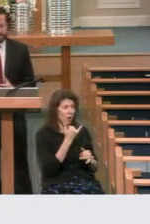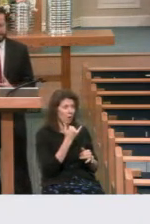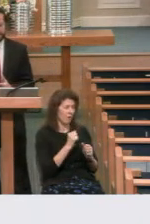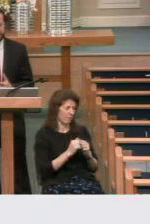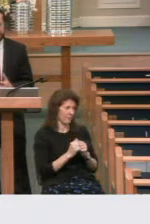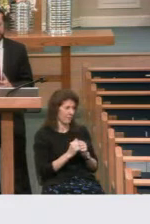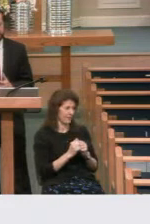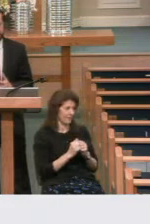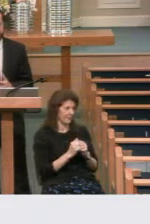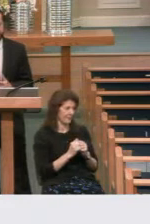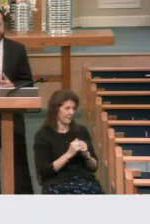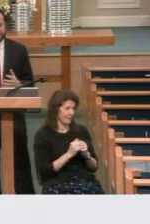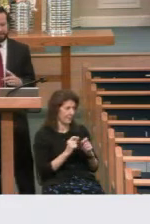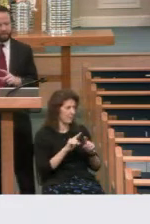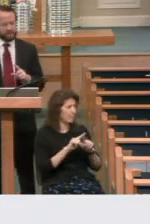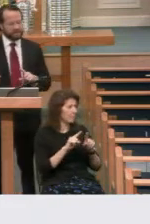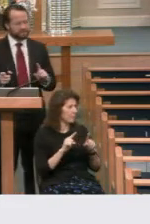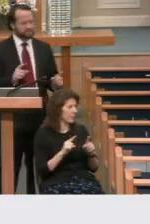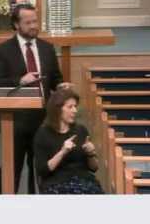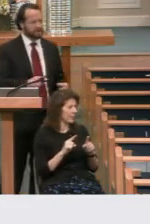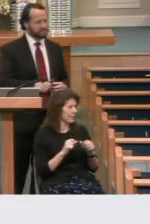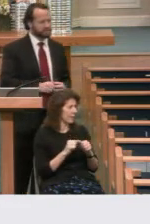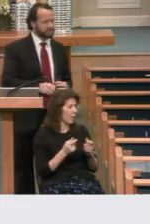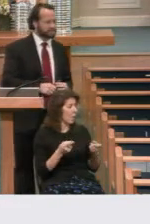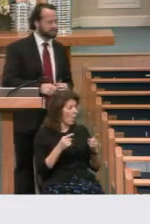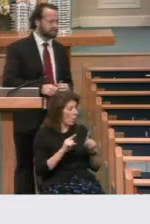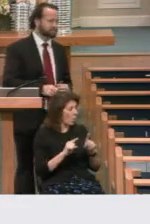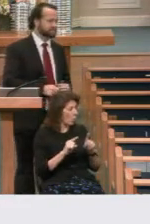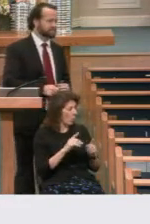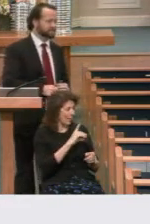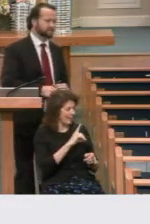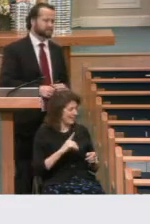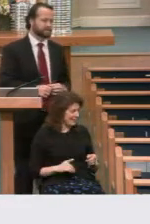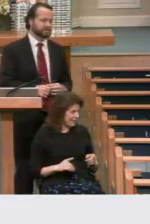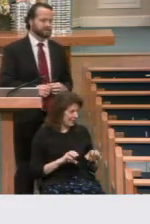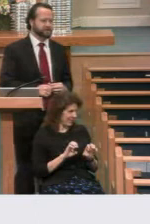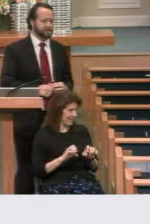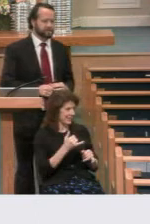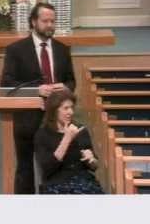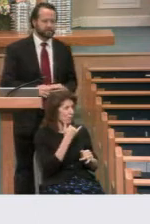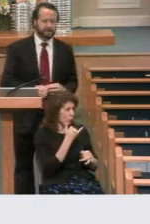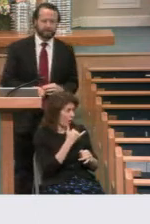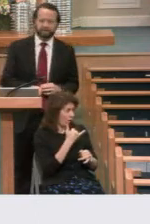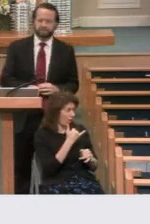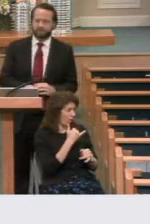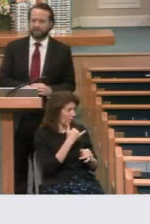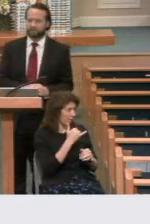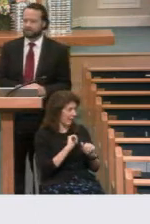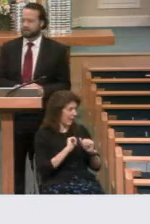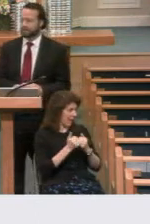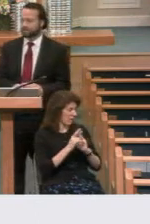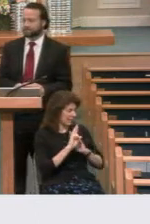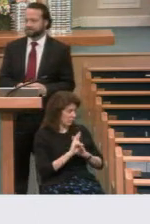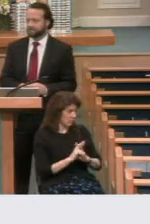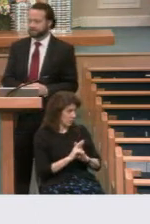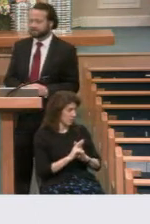to David. How did David respond here to this? He could have had Nathan killed. How did he respond